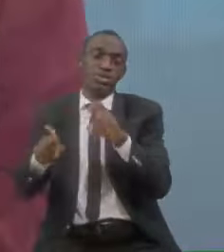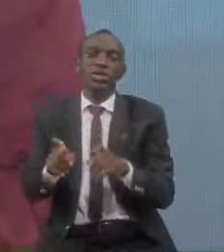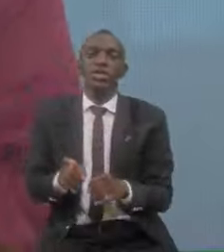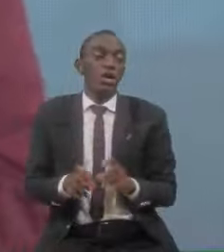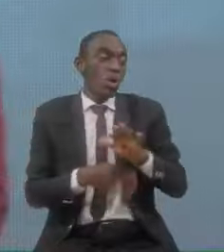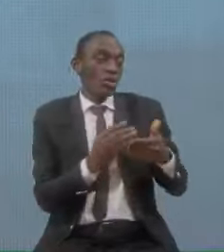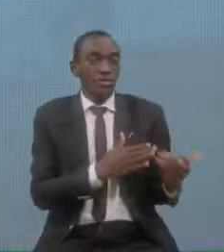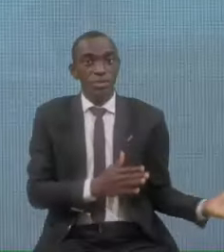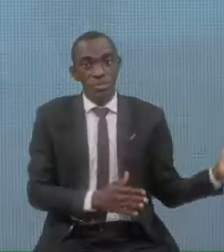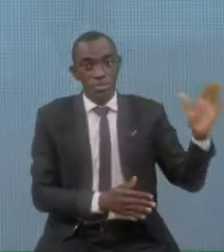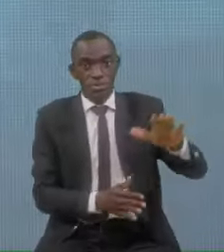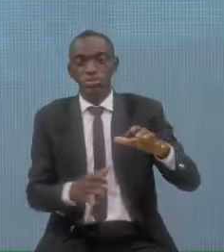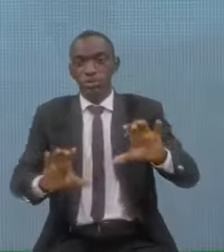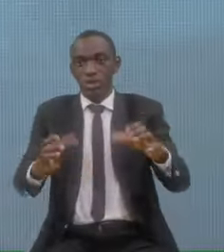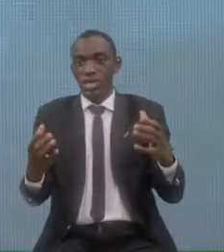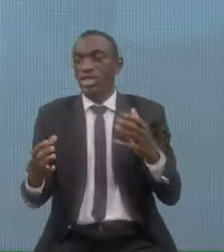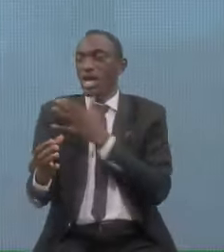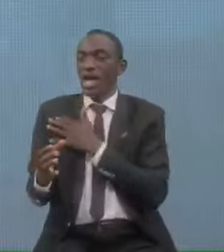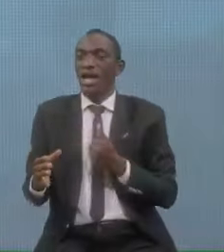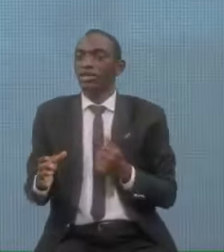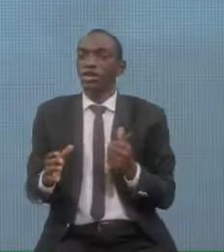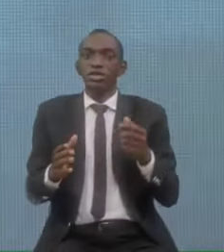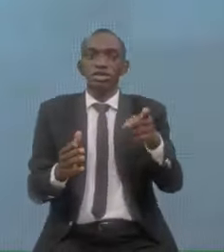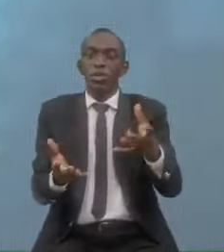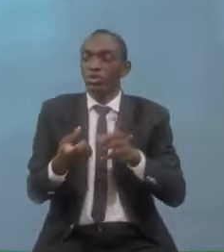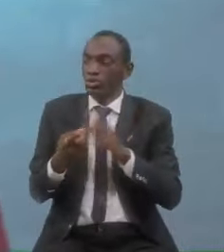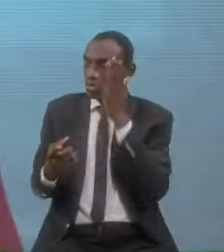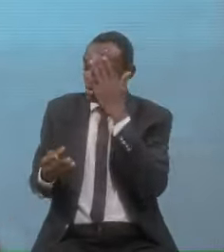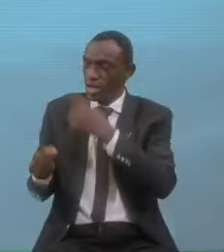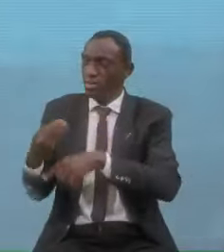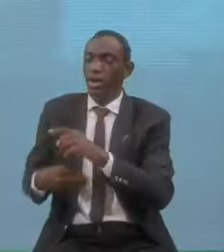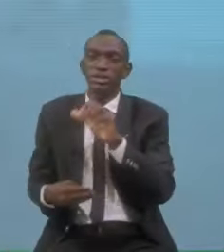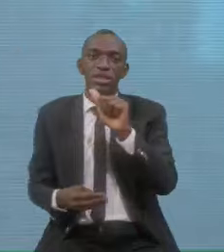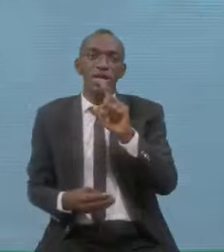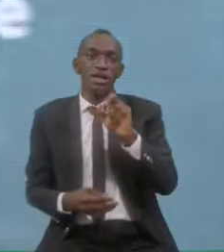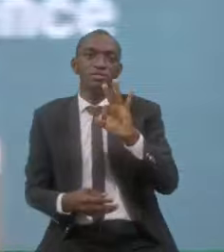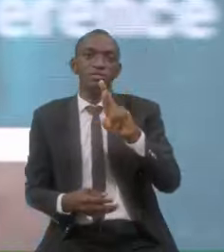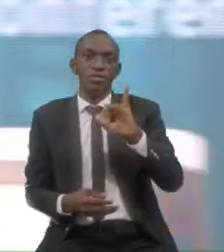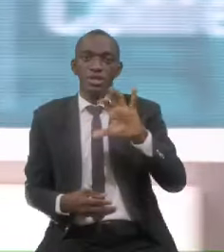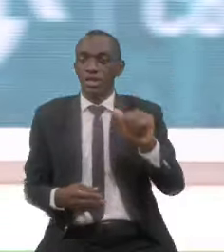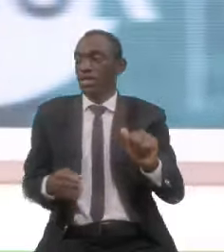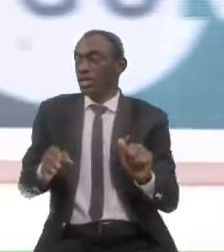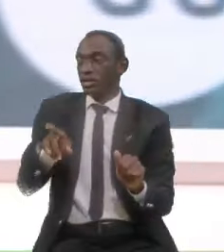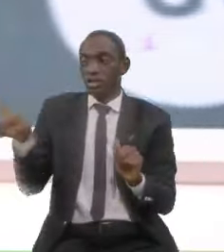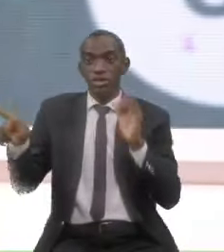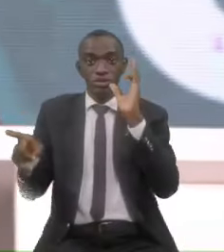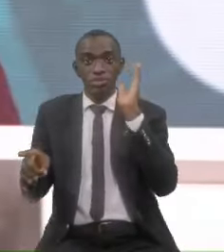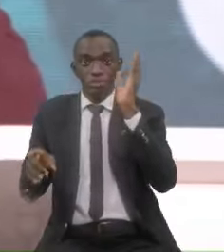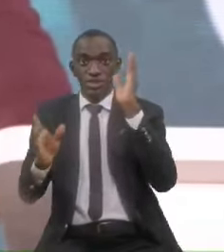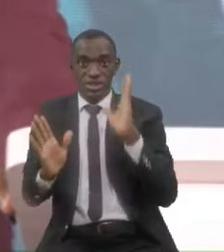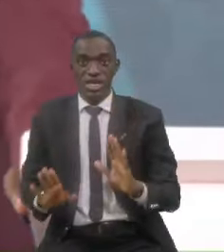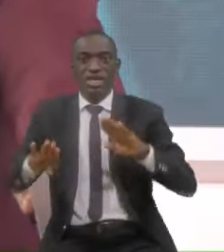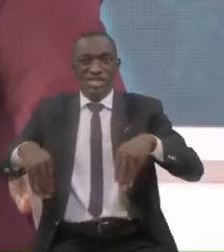And they wanted to know about Africa. So I gave them a lecture, impromptu,